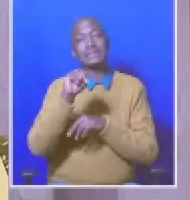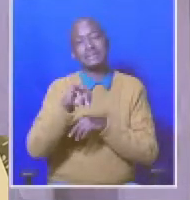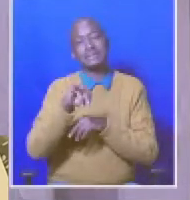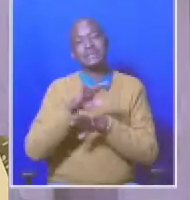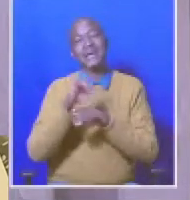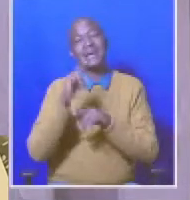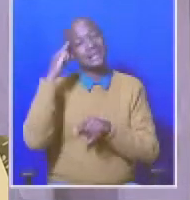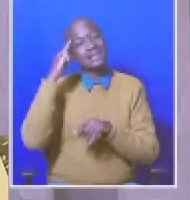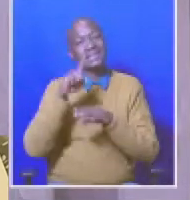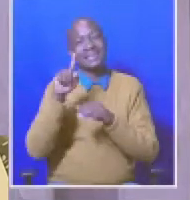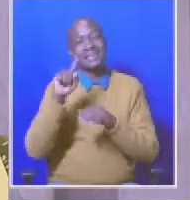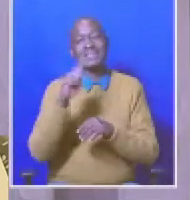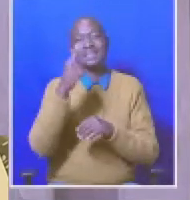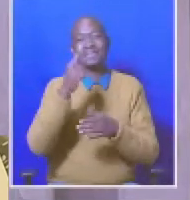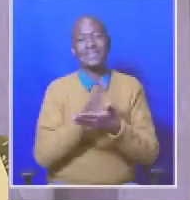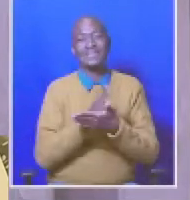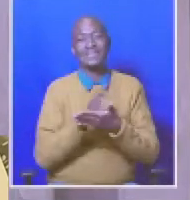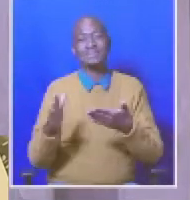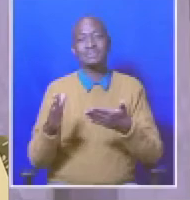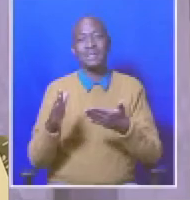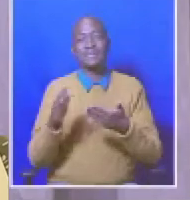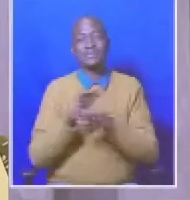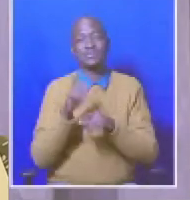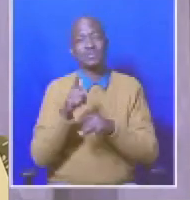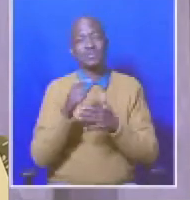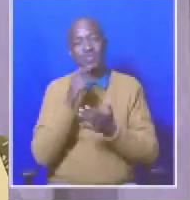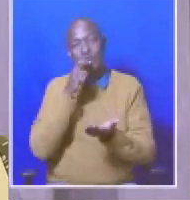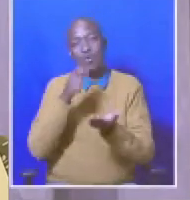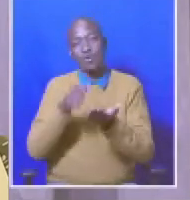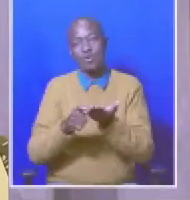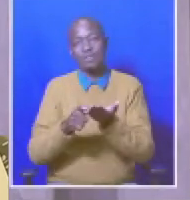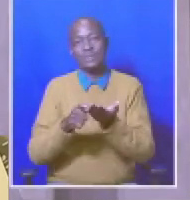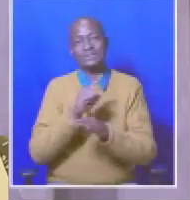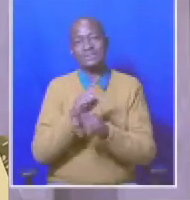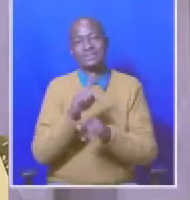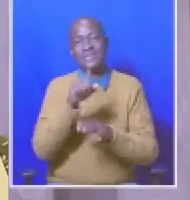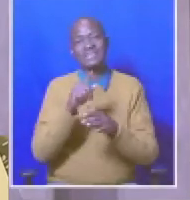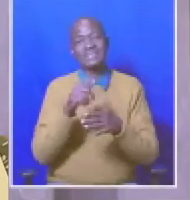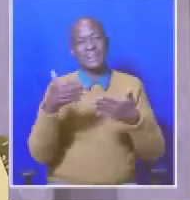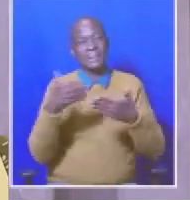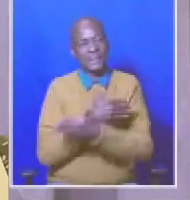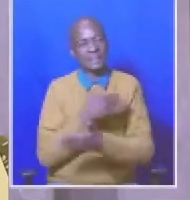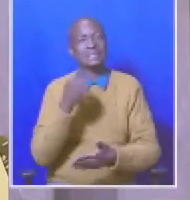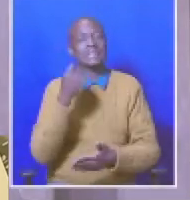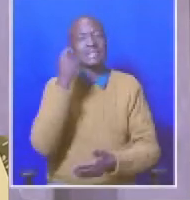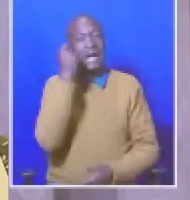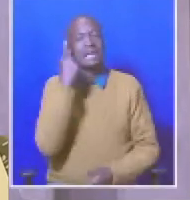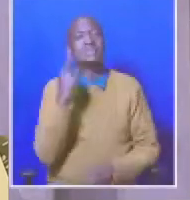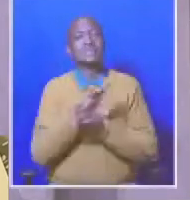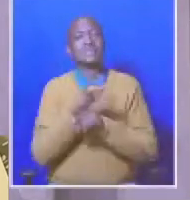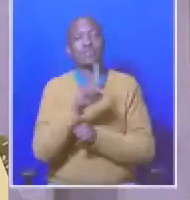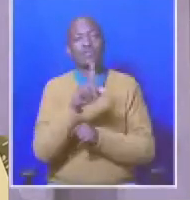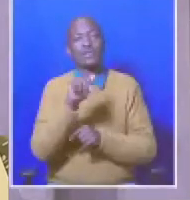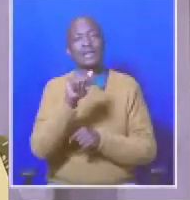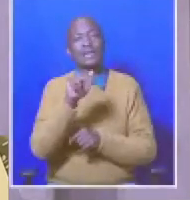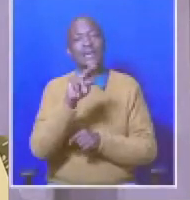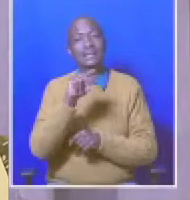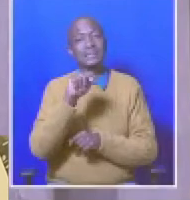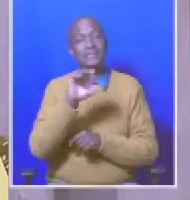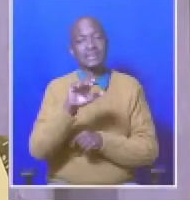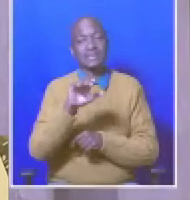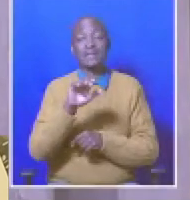first part of your comment is a misunderstanding of what the ANC said. The ANC didn't